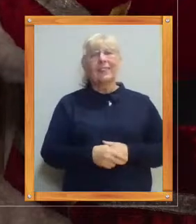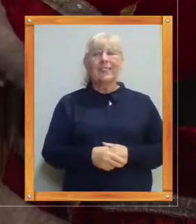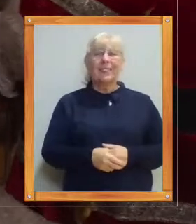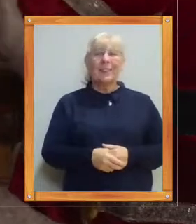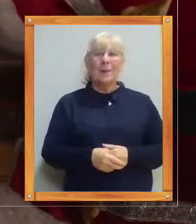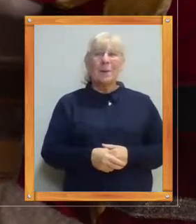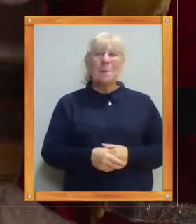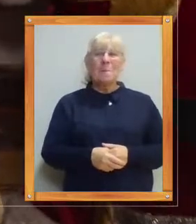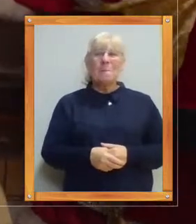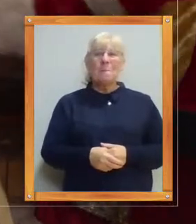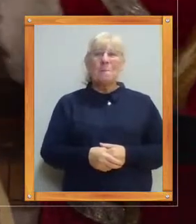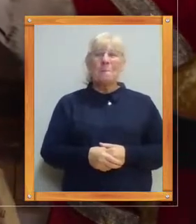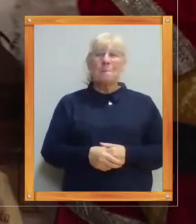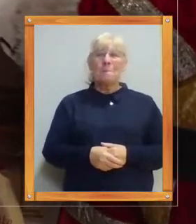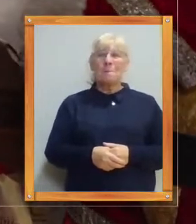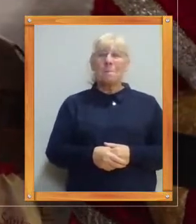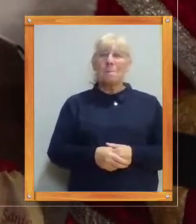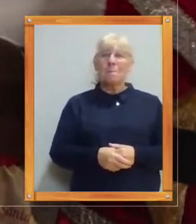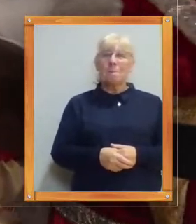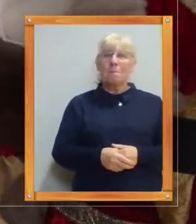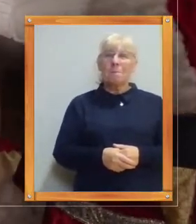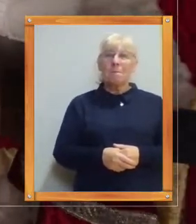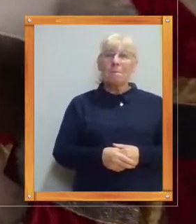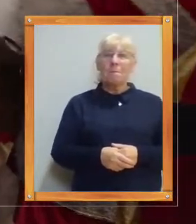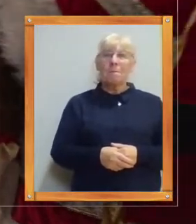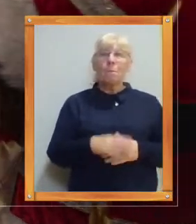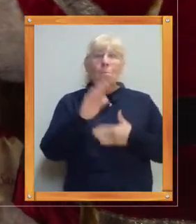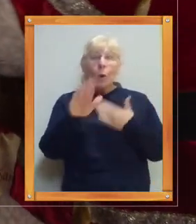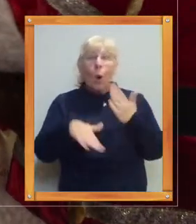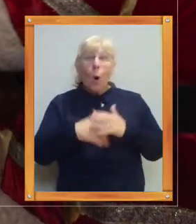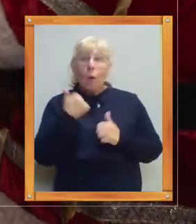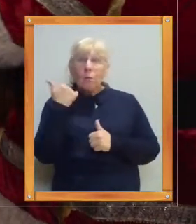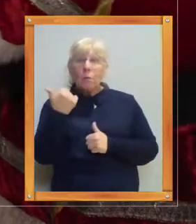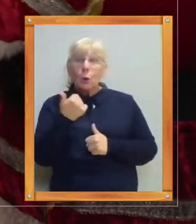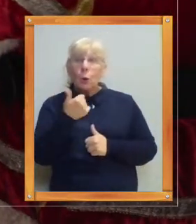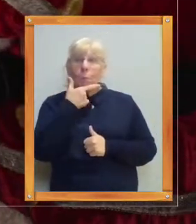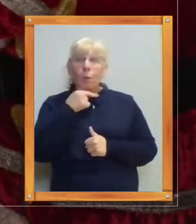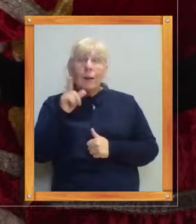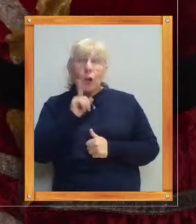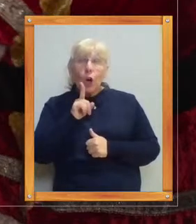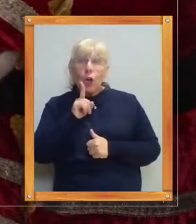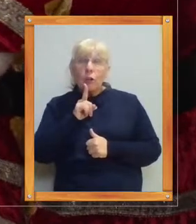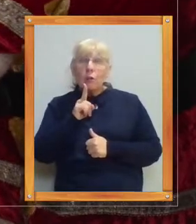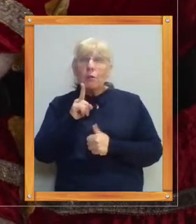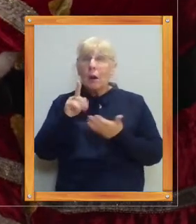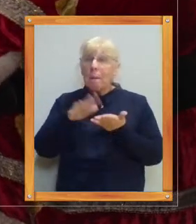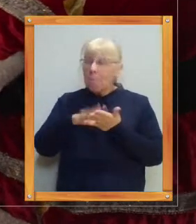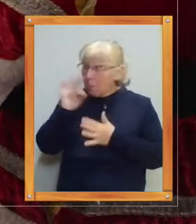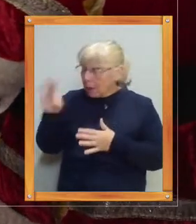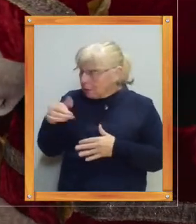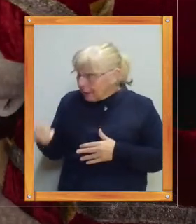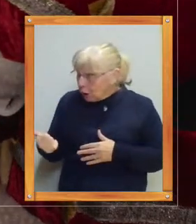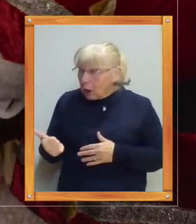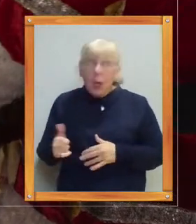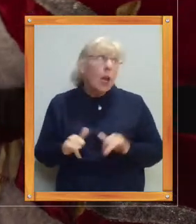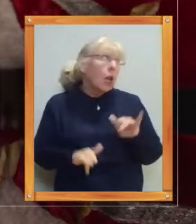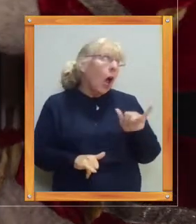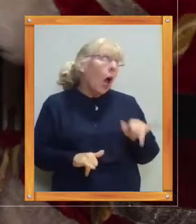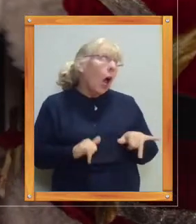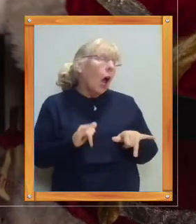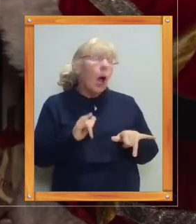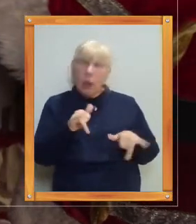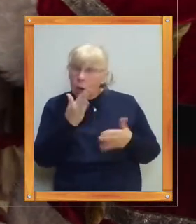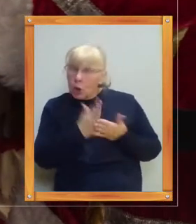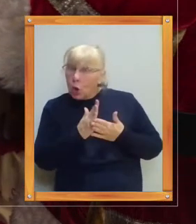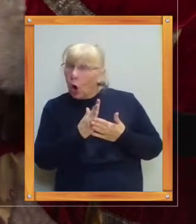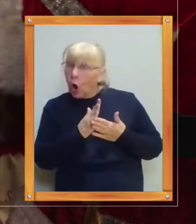Have we all been good boys and girls? Are you sure? Yeah. Oh, I hope so. Have the